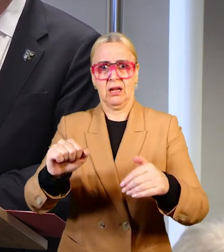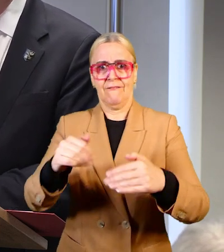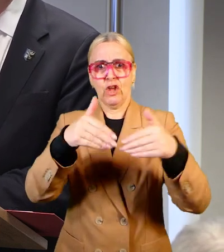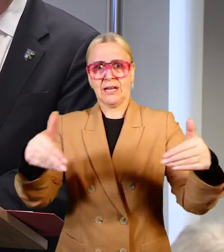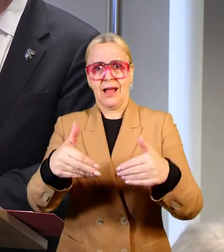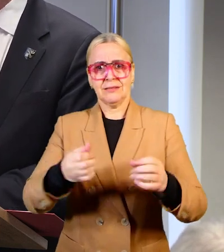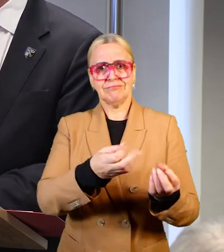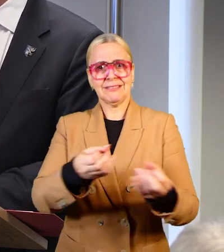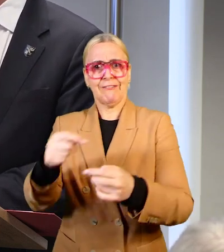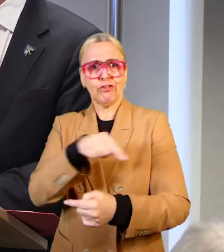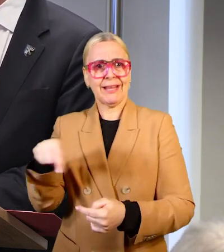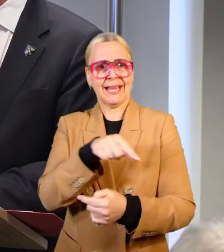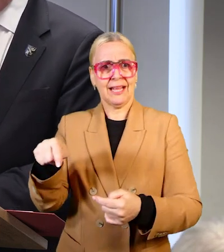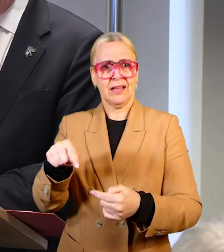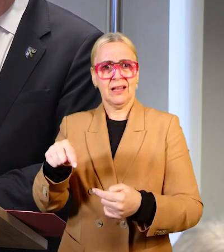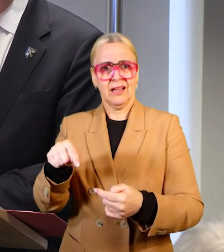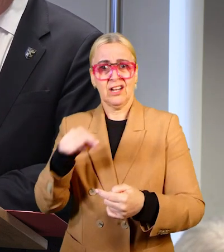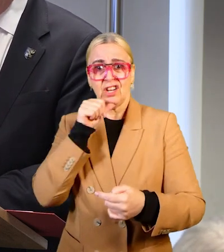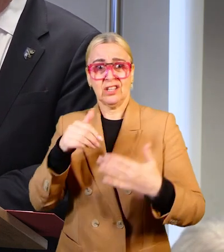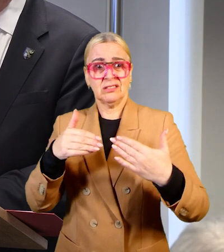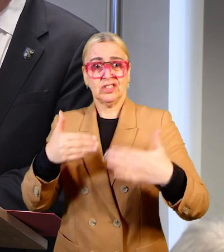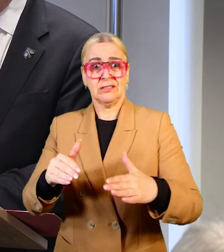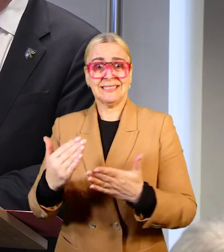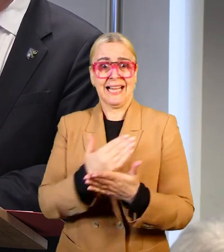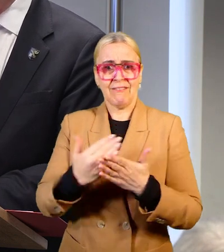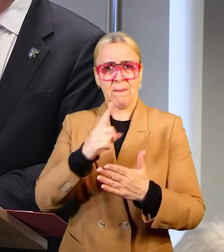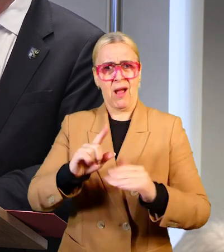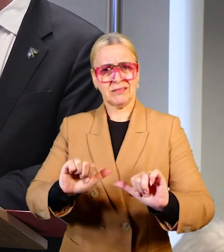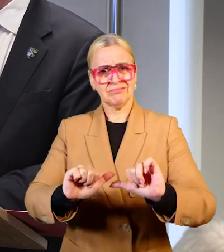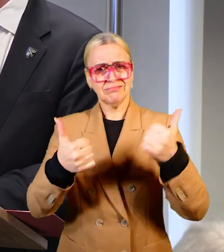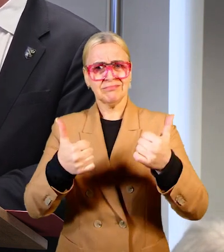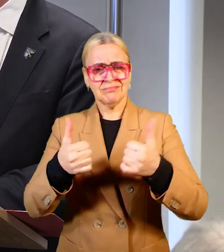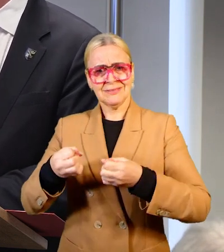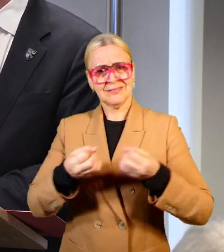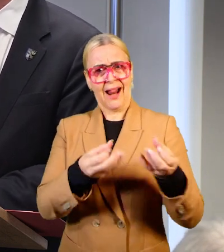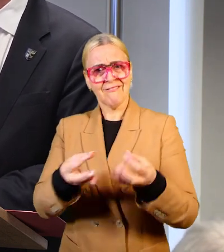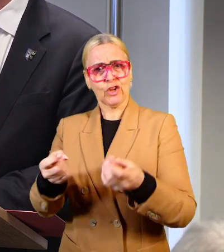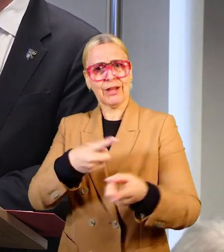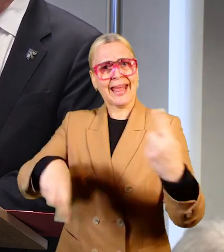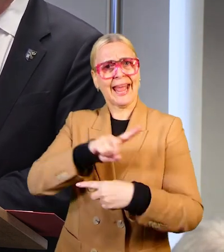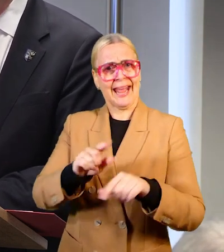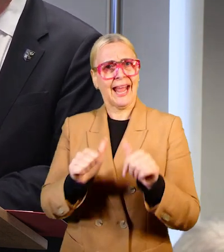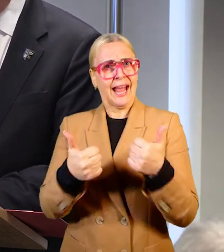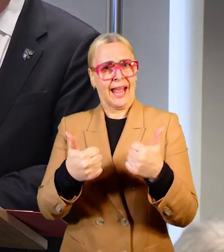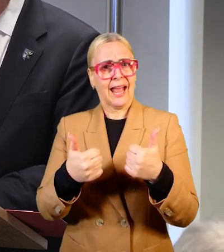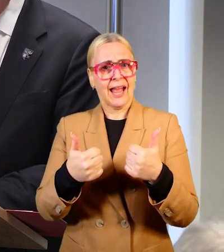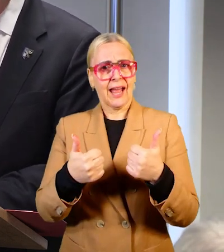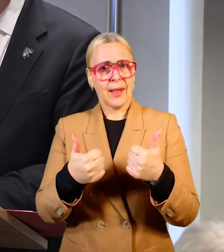help staff prioritise workload and allowing frontline staff to focus on frontline